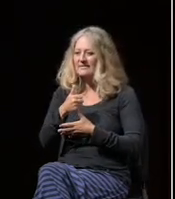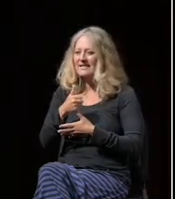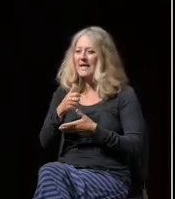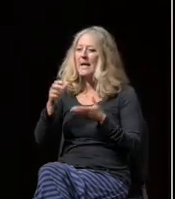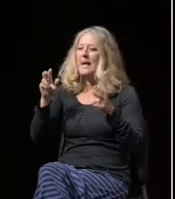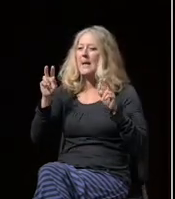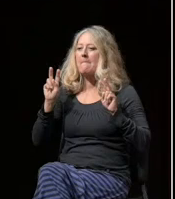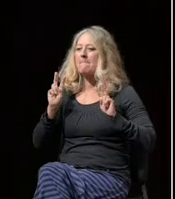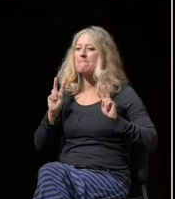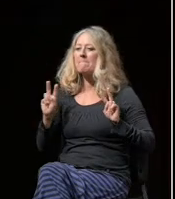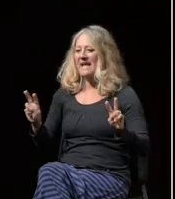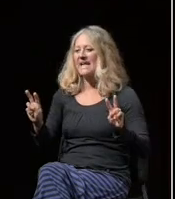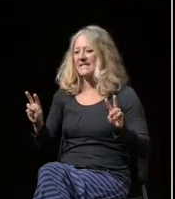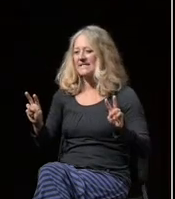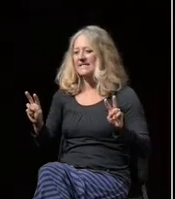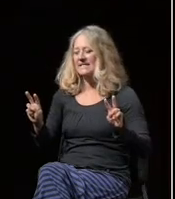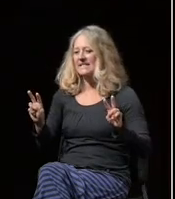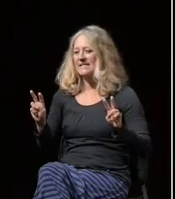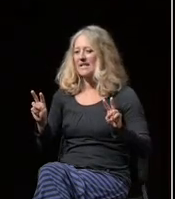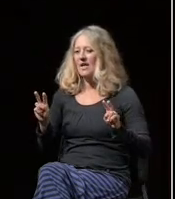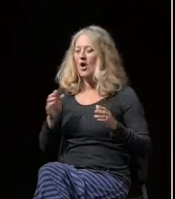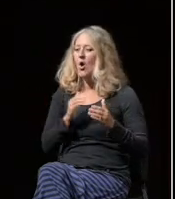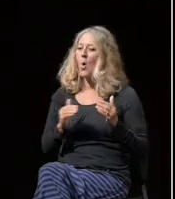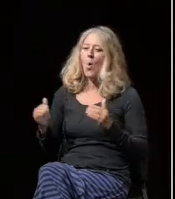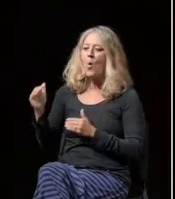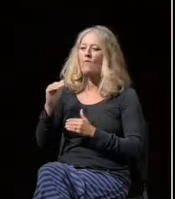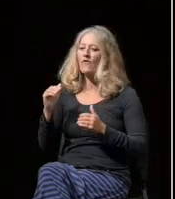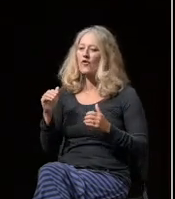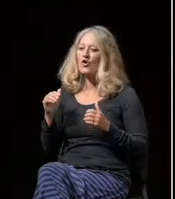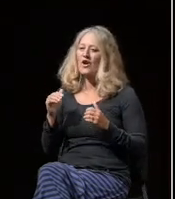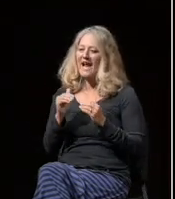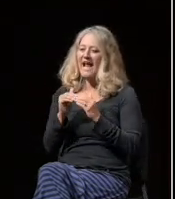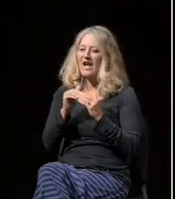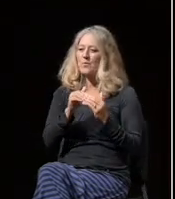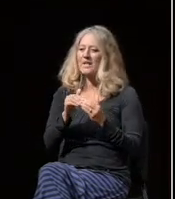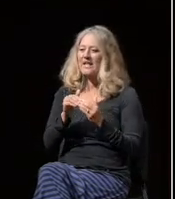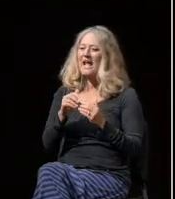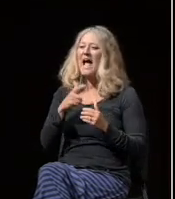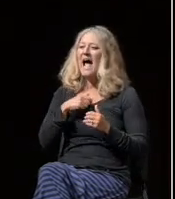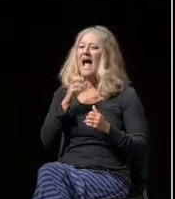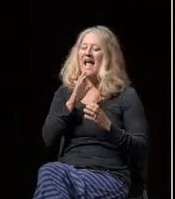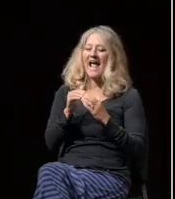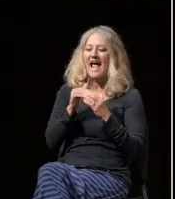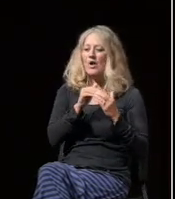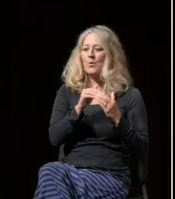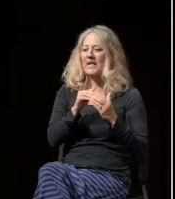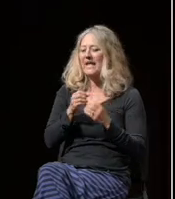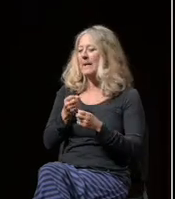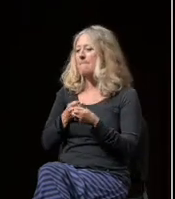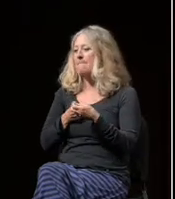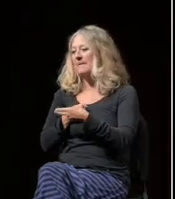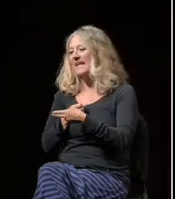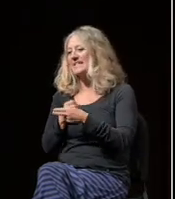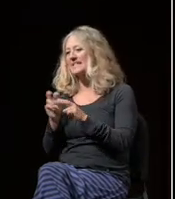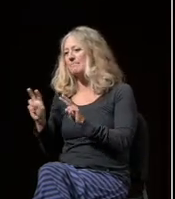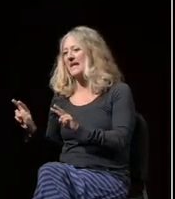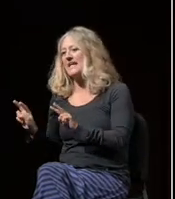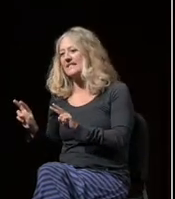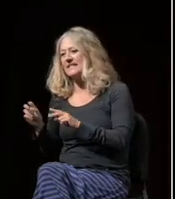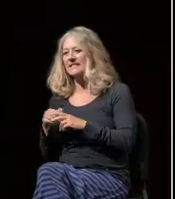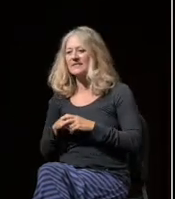peace over equity. In other words, he says, I will prioritize equity over peace. So we'll get practice at